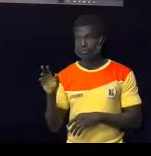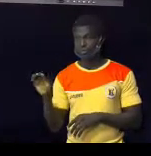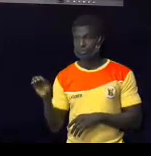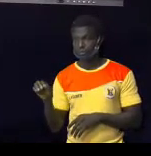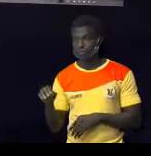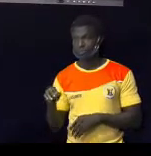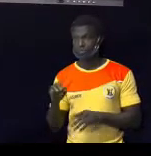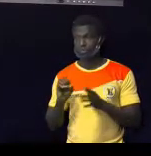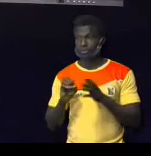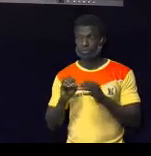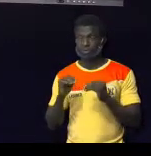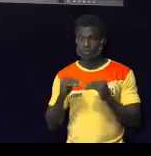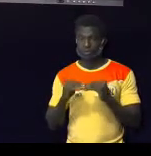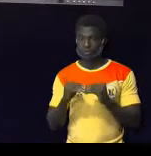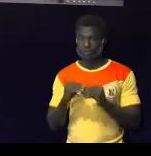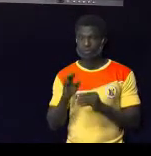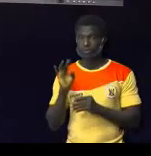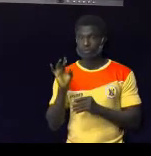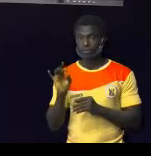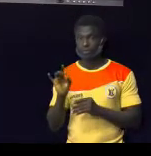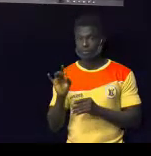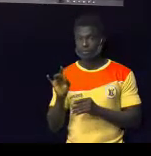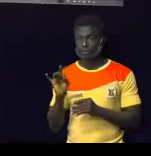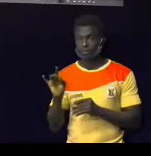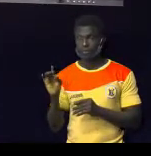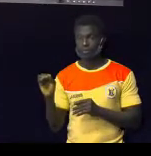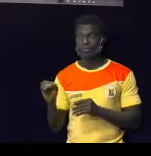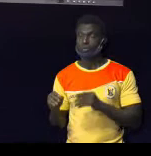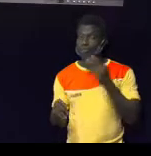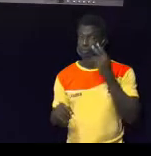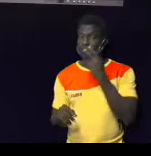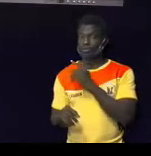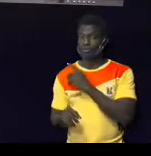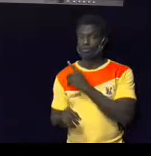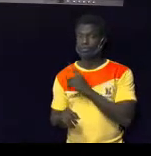Now 4 × 220 will give me